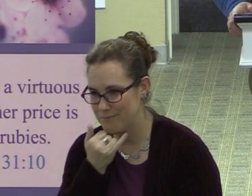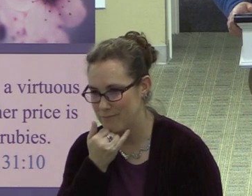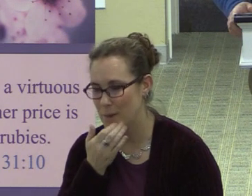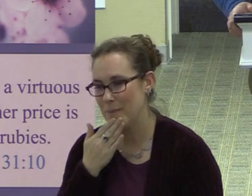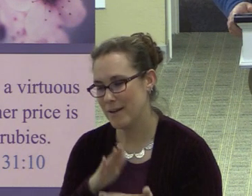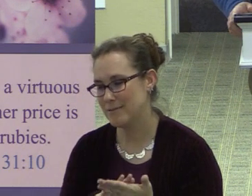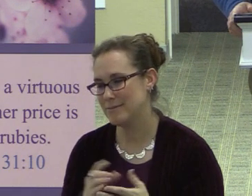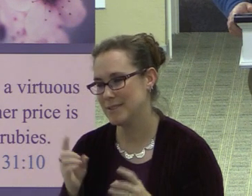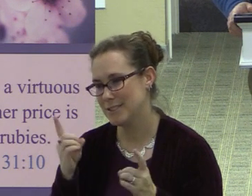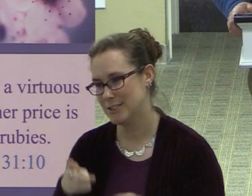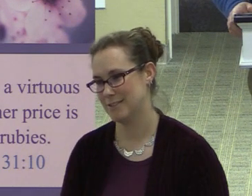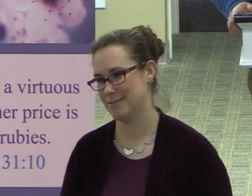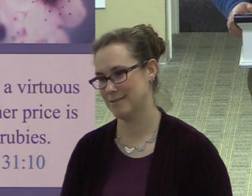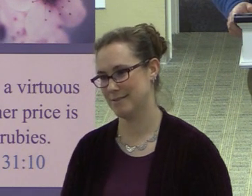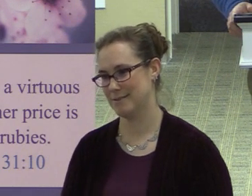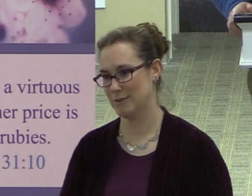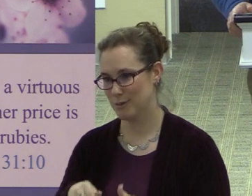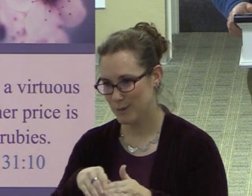Head in.